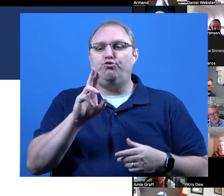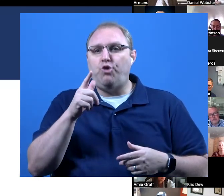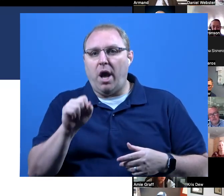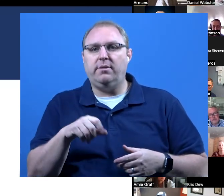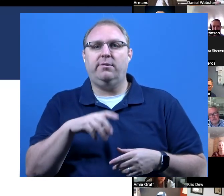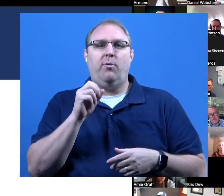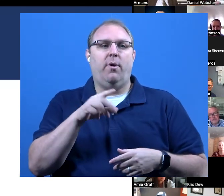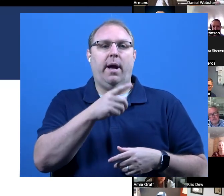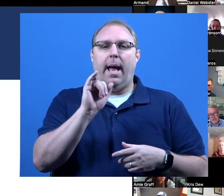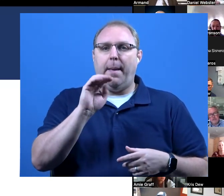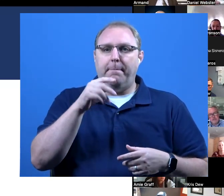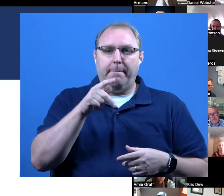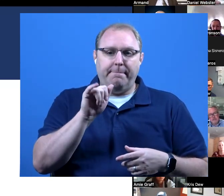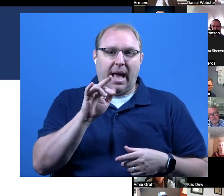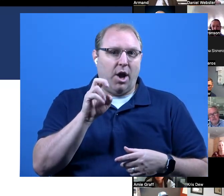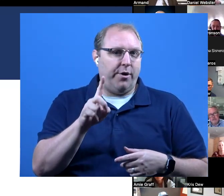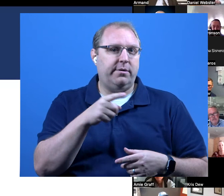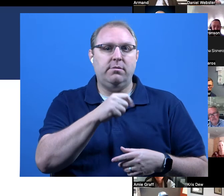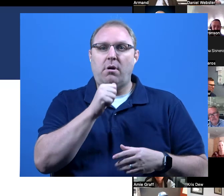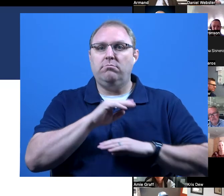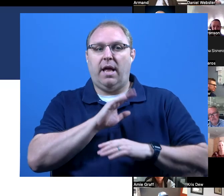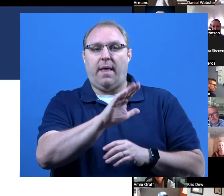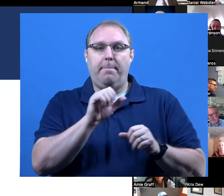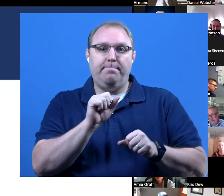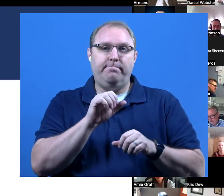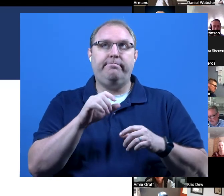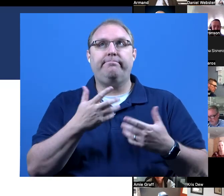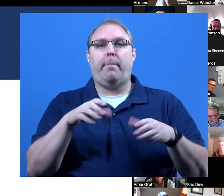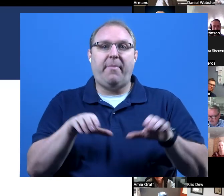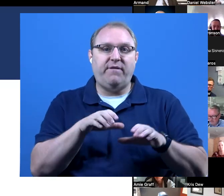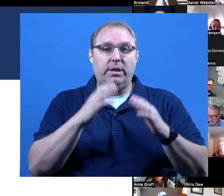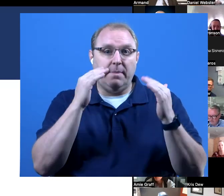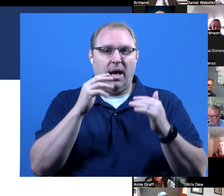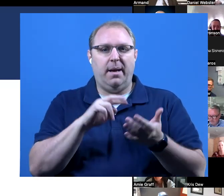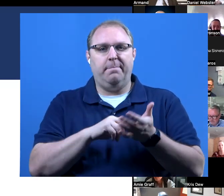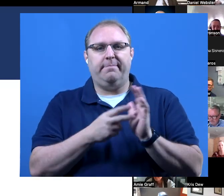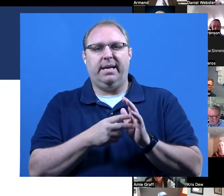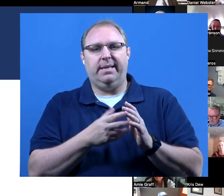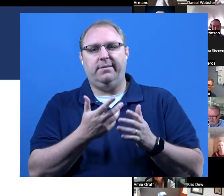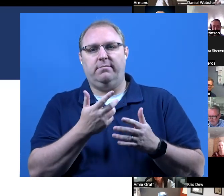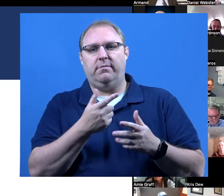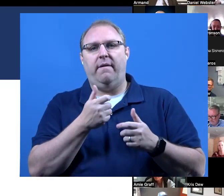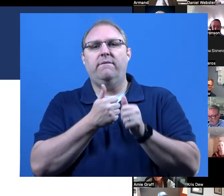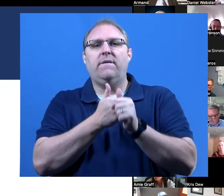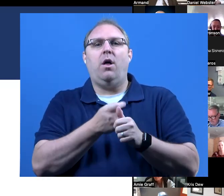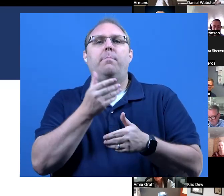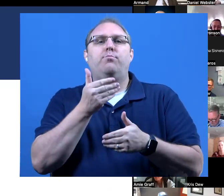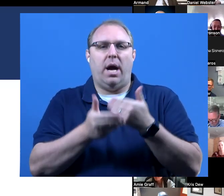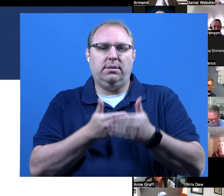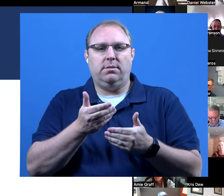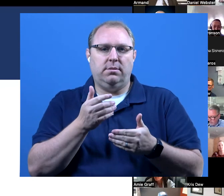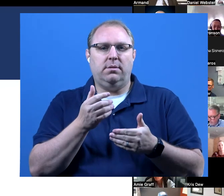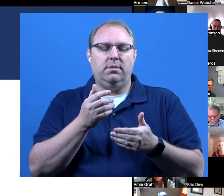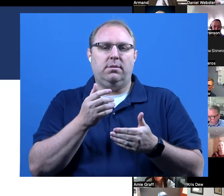sample, or obviously if they test positive for any of the drugs or alcohol based